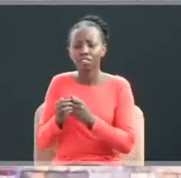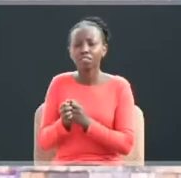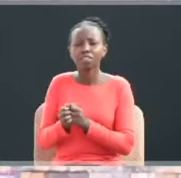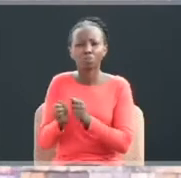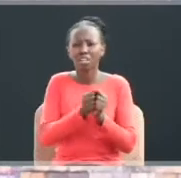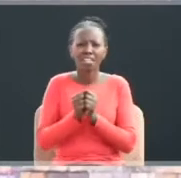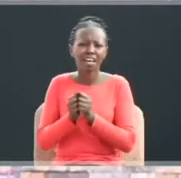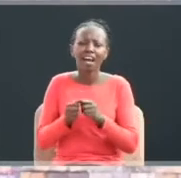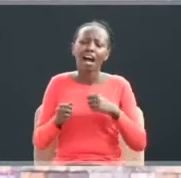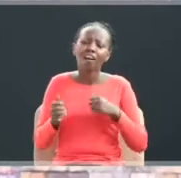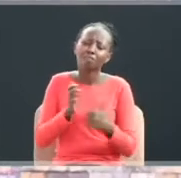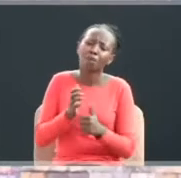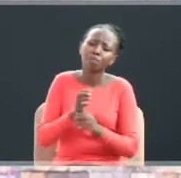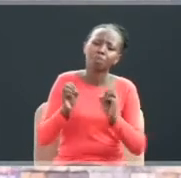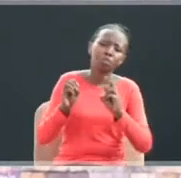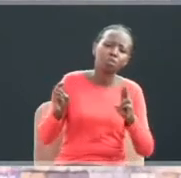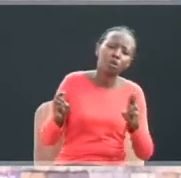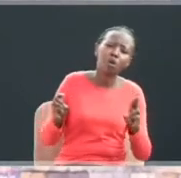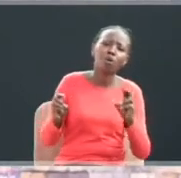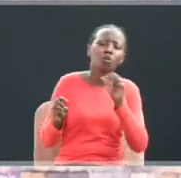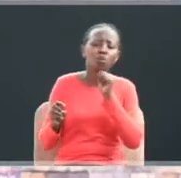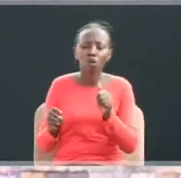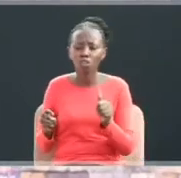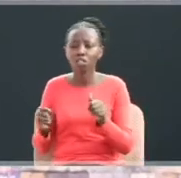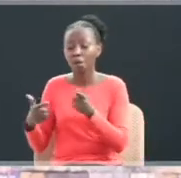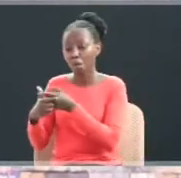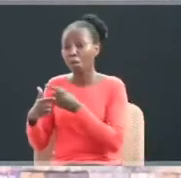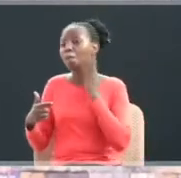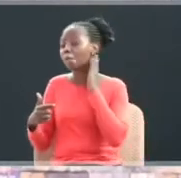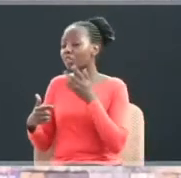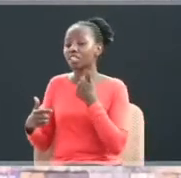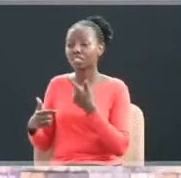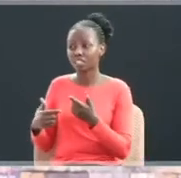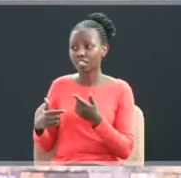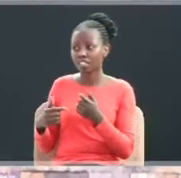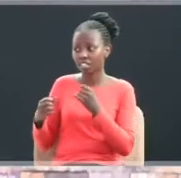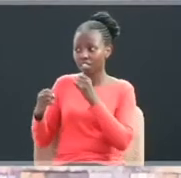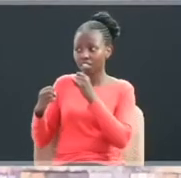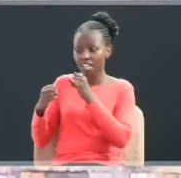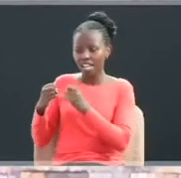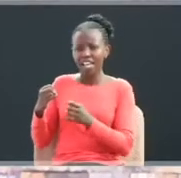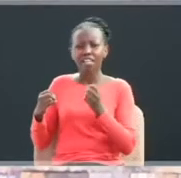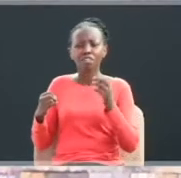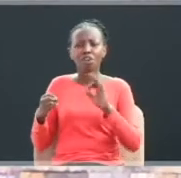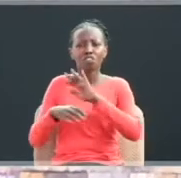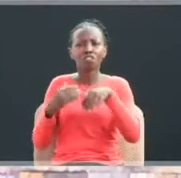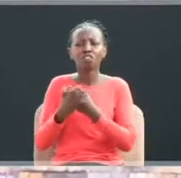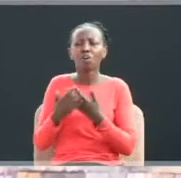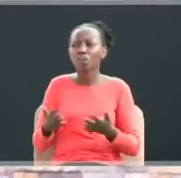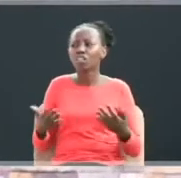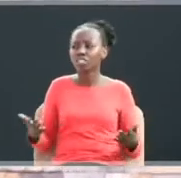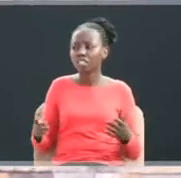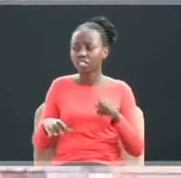hardship, no job, no nothing, is this. The end of all things is at hand, which